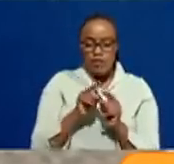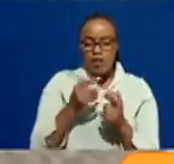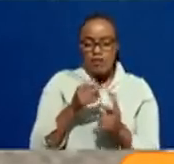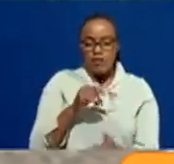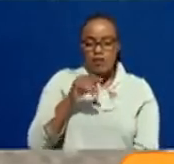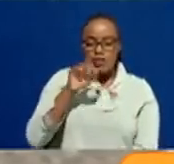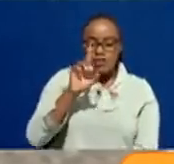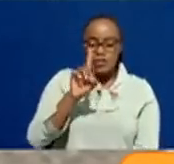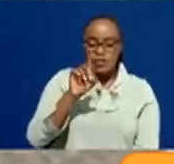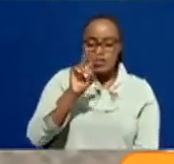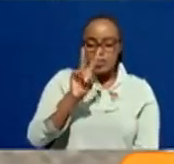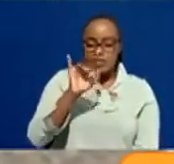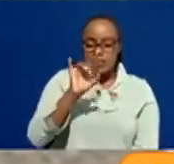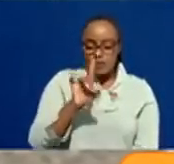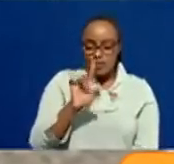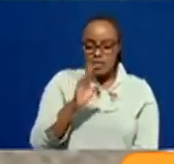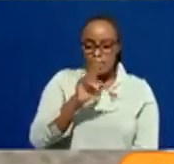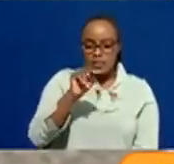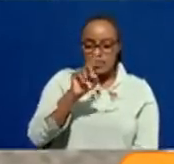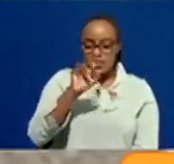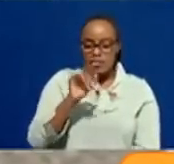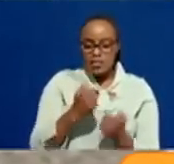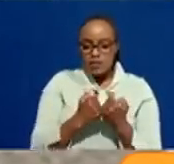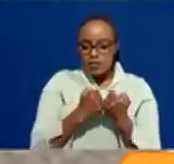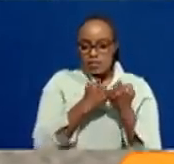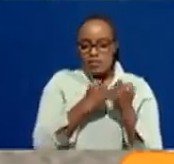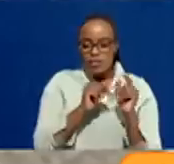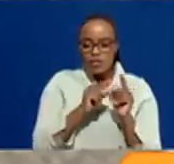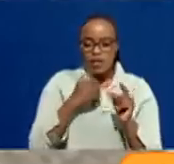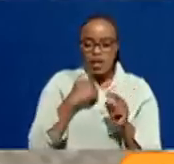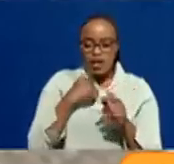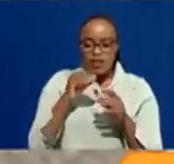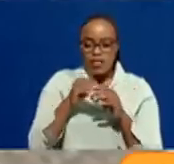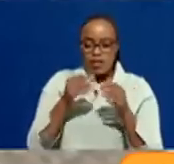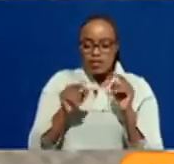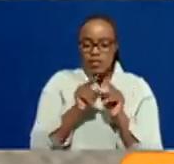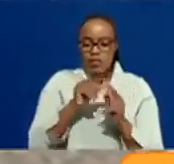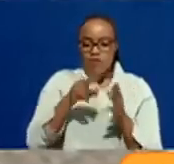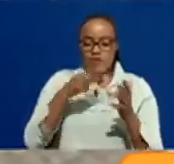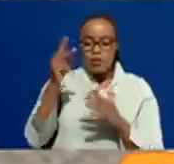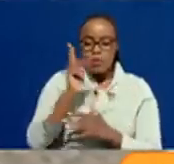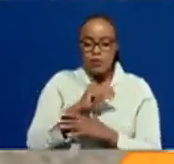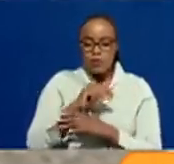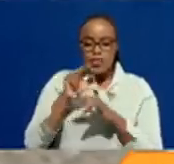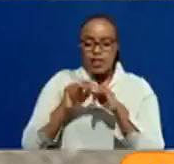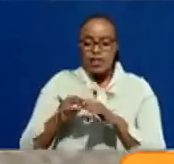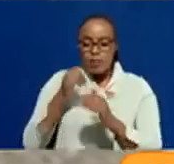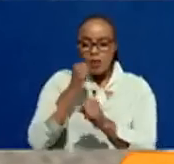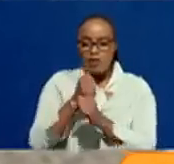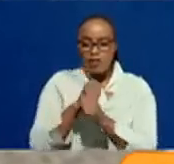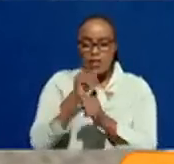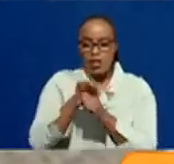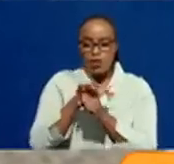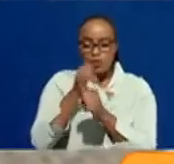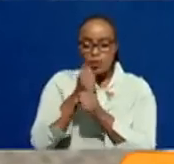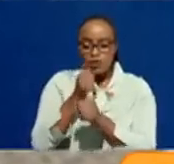knows this extremely well, the subsidies in, especially in agricultural inputs, has failed. Tegemeo has done a lot of